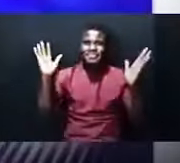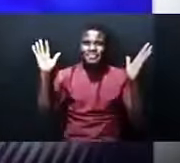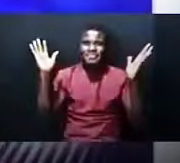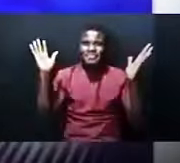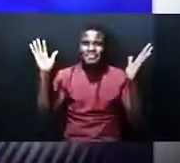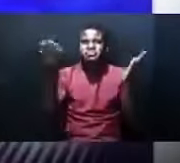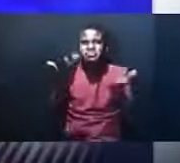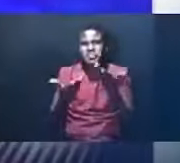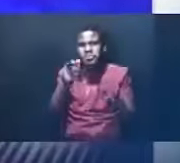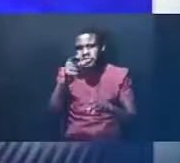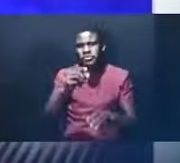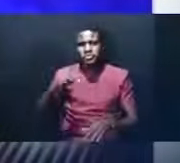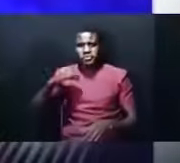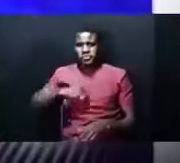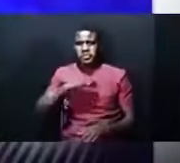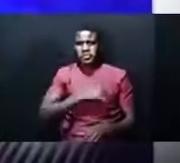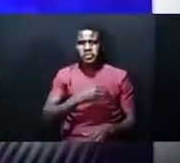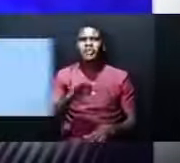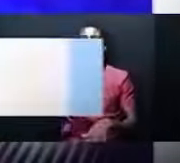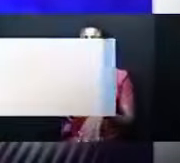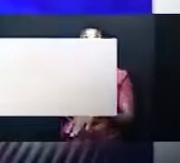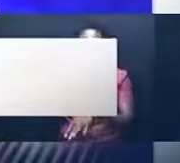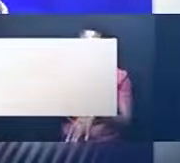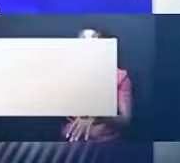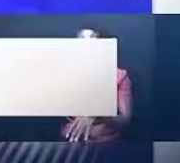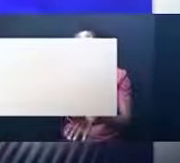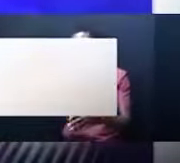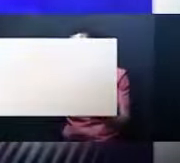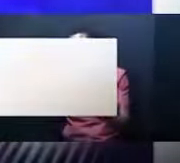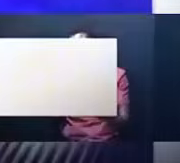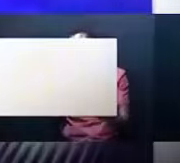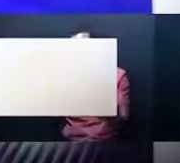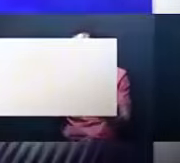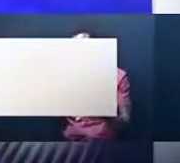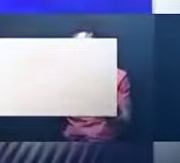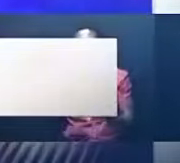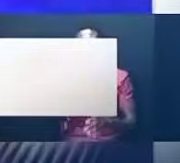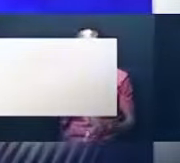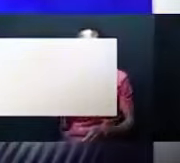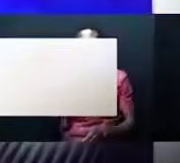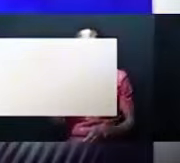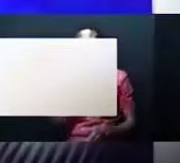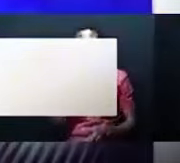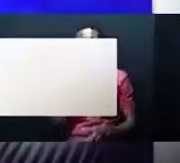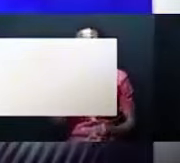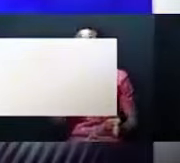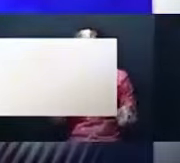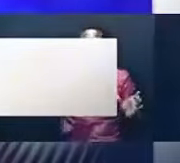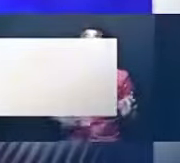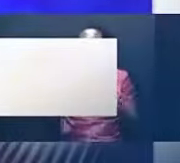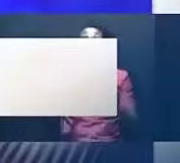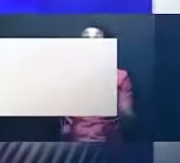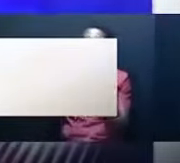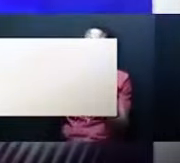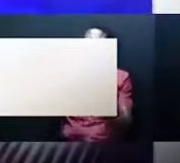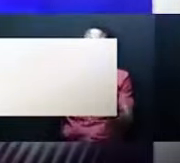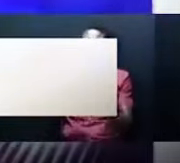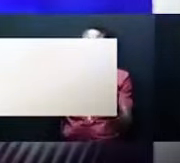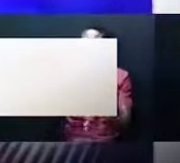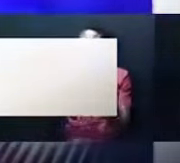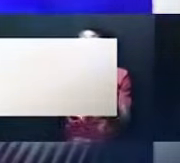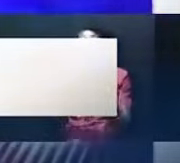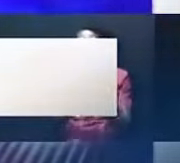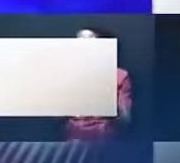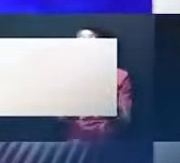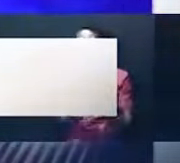member of the church or a Christian, but you are holding on to some grudges.